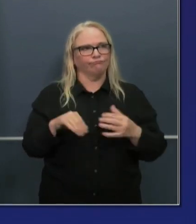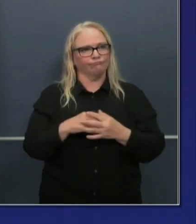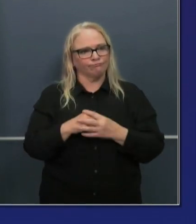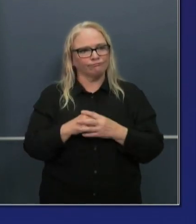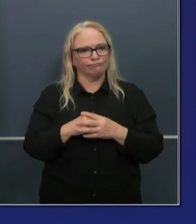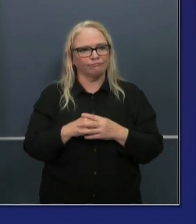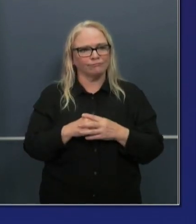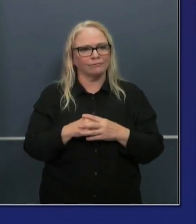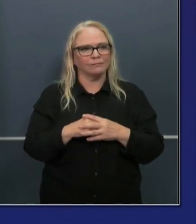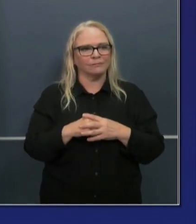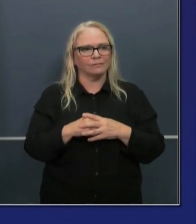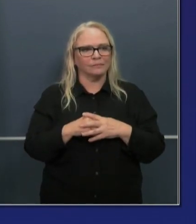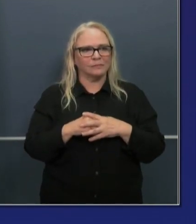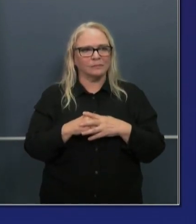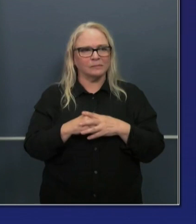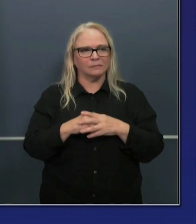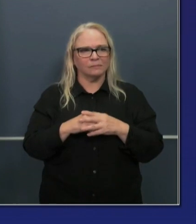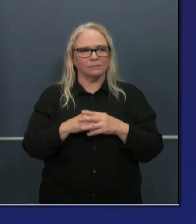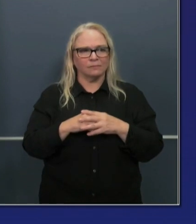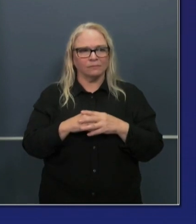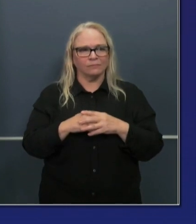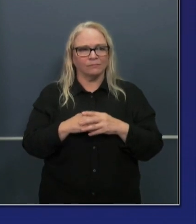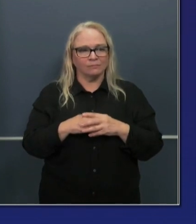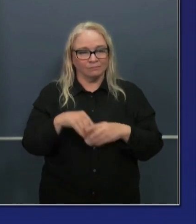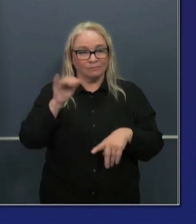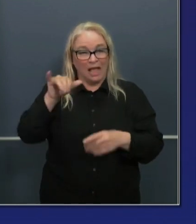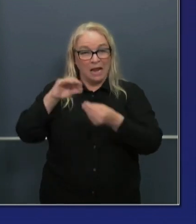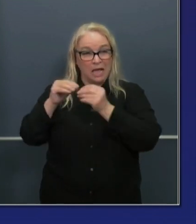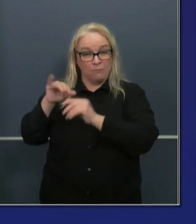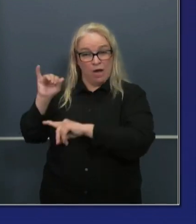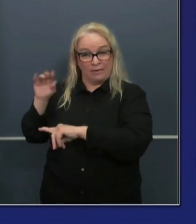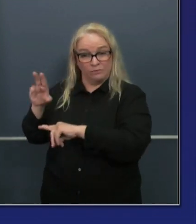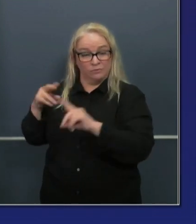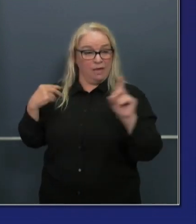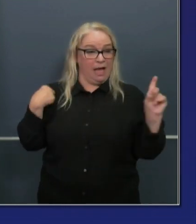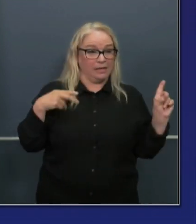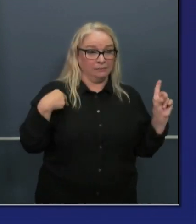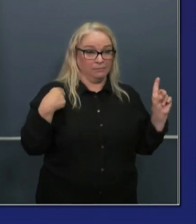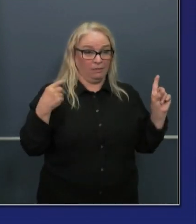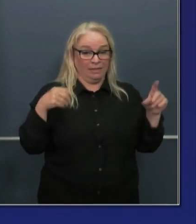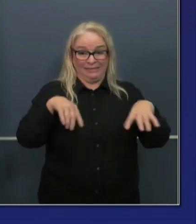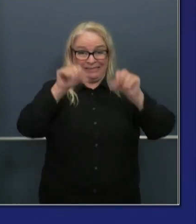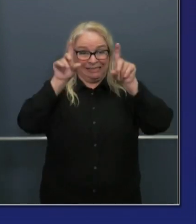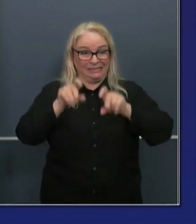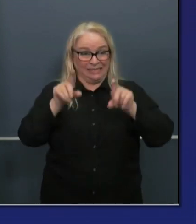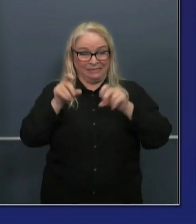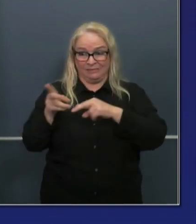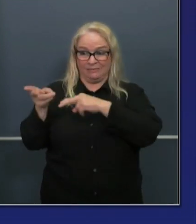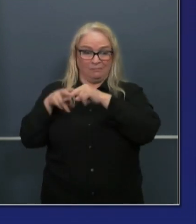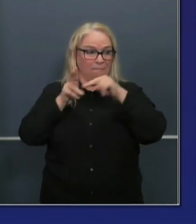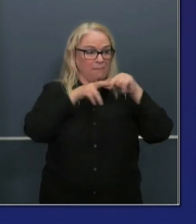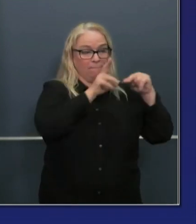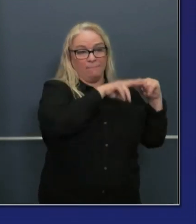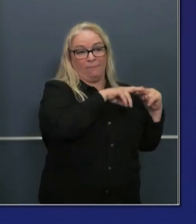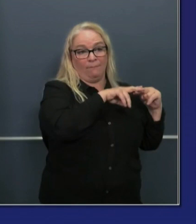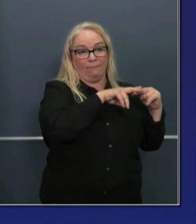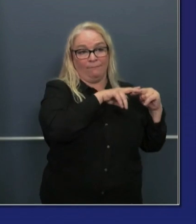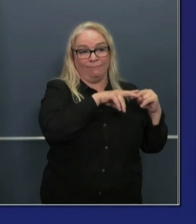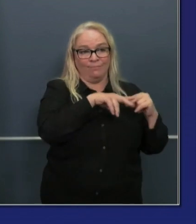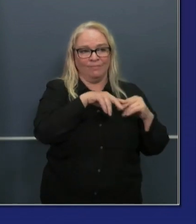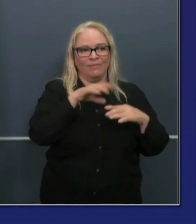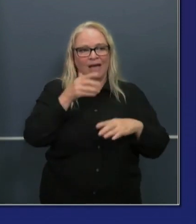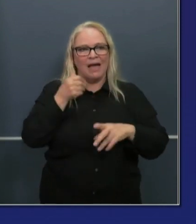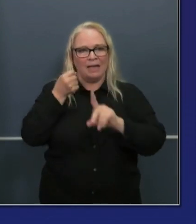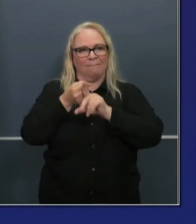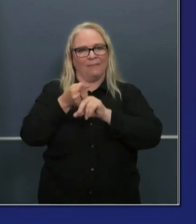we're making today around the dimmer switch and the modifications in these 19 counties. ICU critical